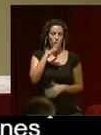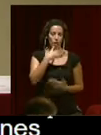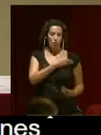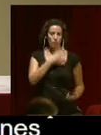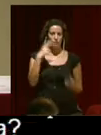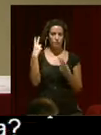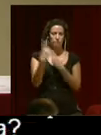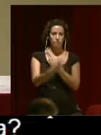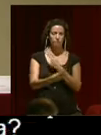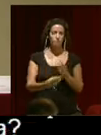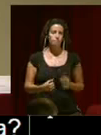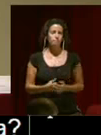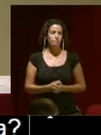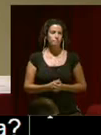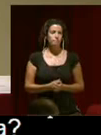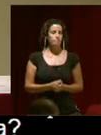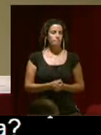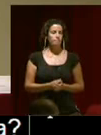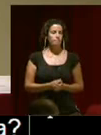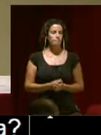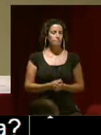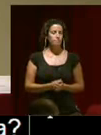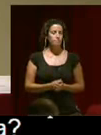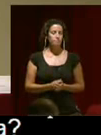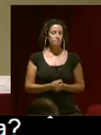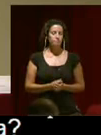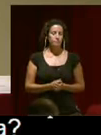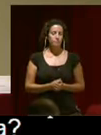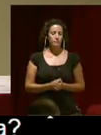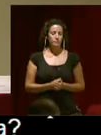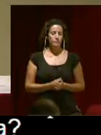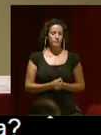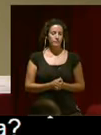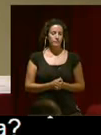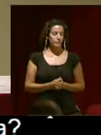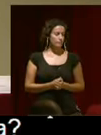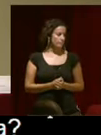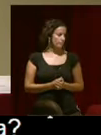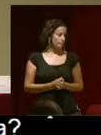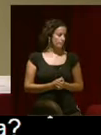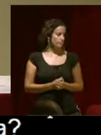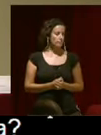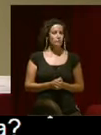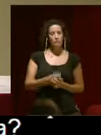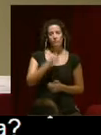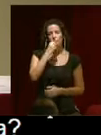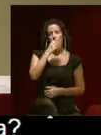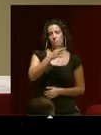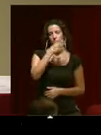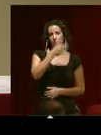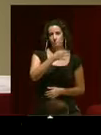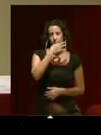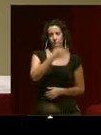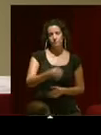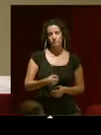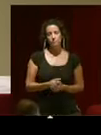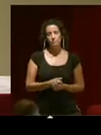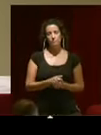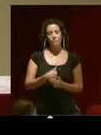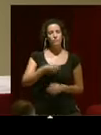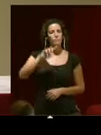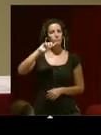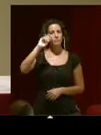reader. The question, or the answer to the question, is going to be given by her Helena Rojas. Good